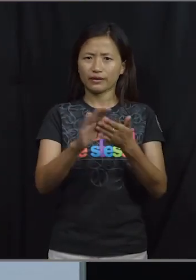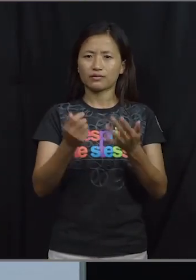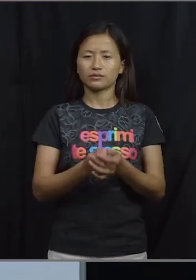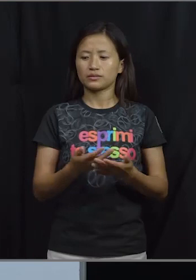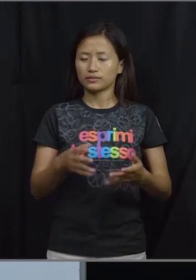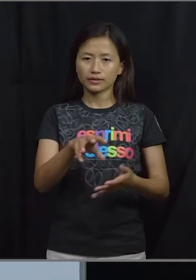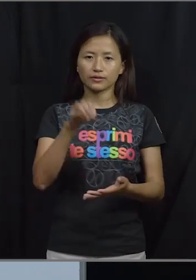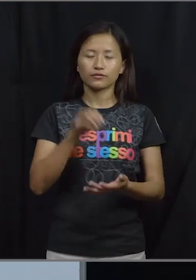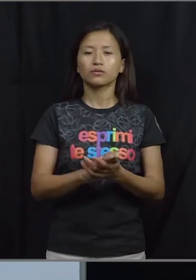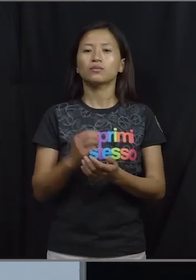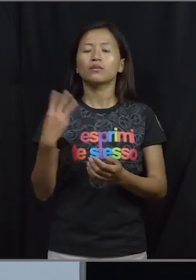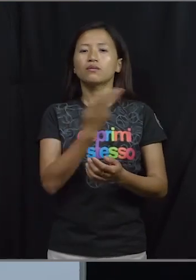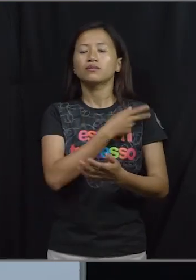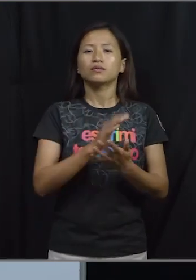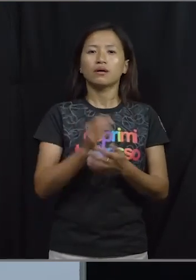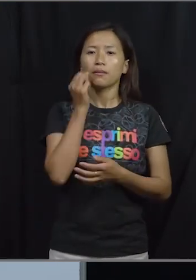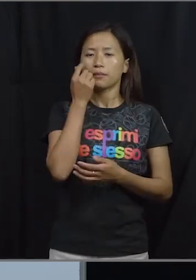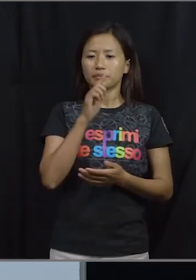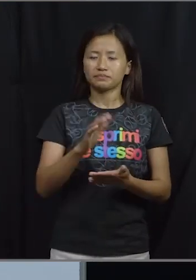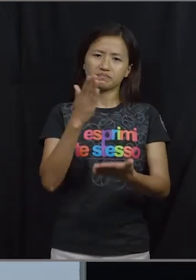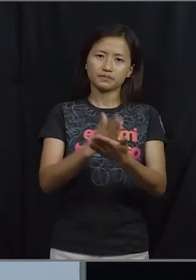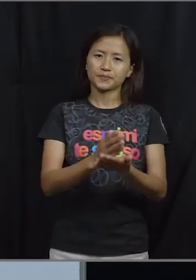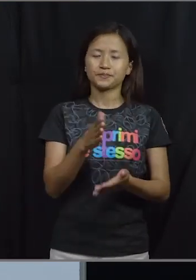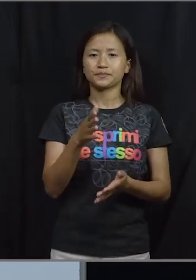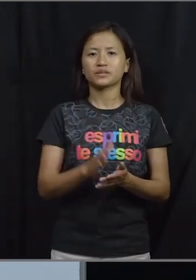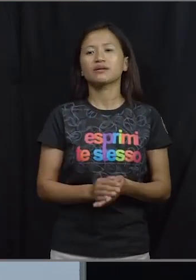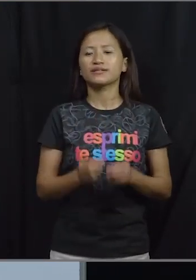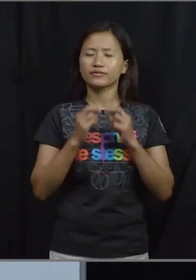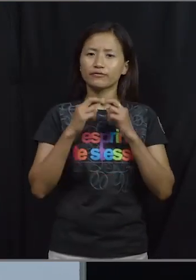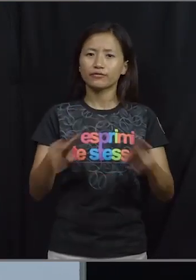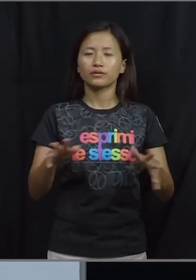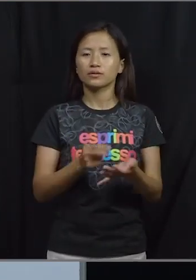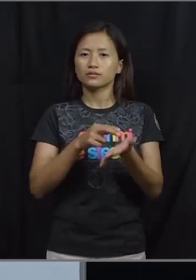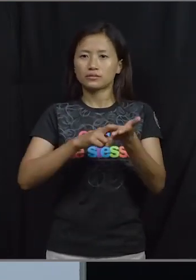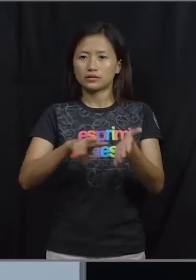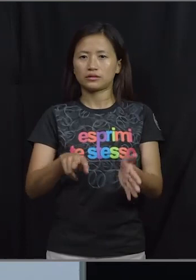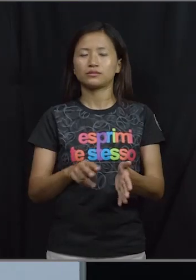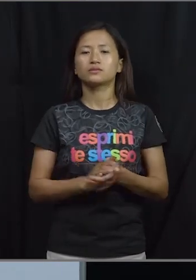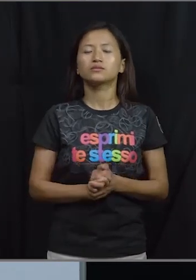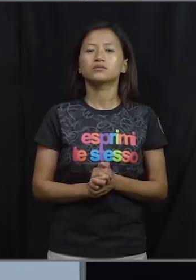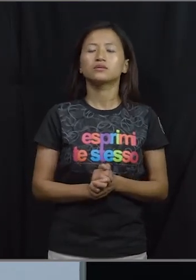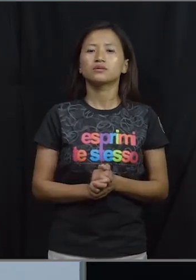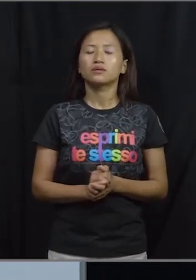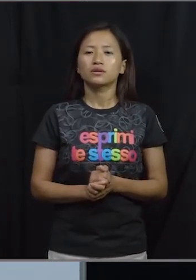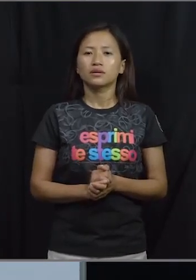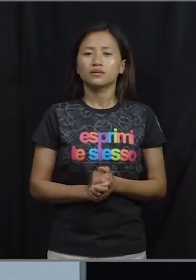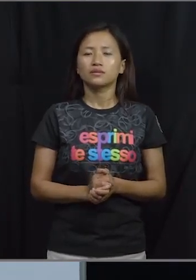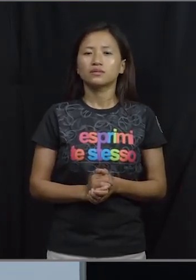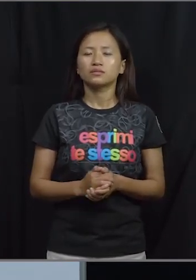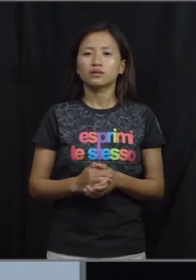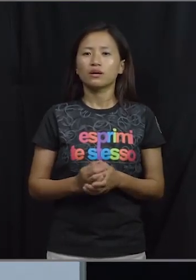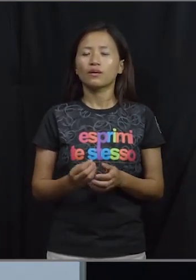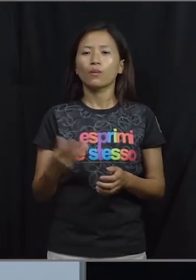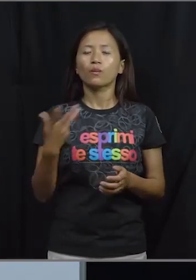our parents. That means we cannot stop it. It is very natural. Okay, so that is why nature. And what